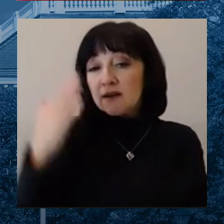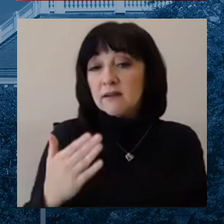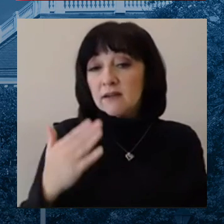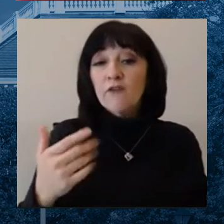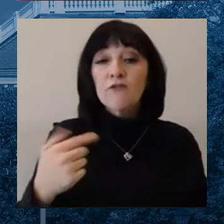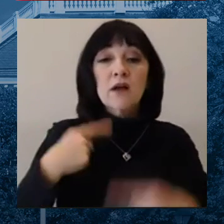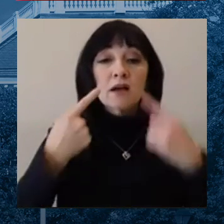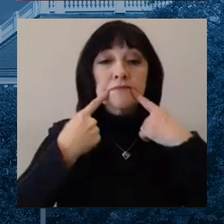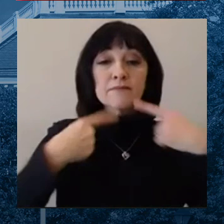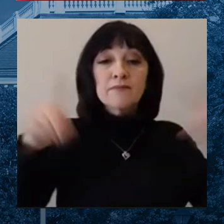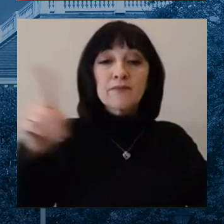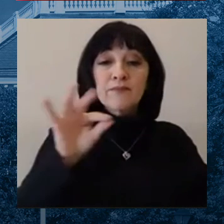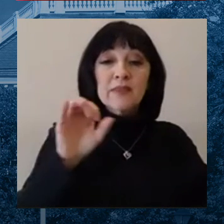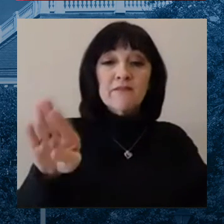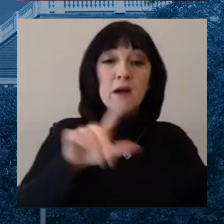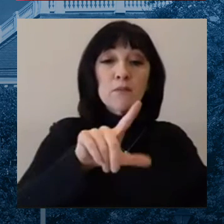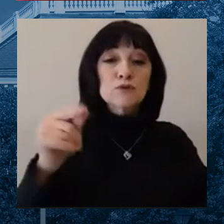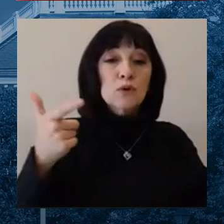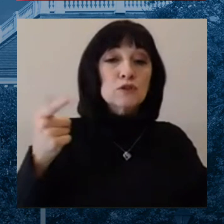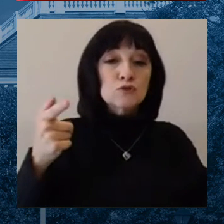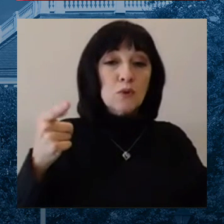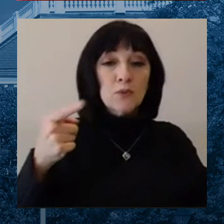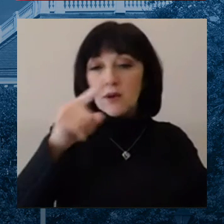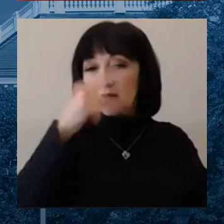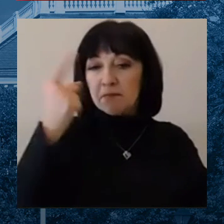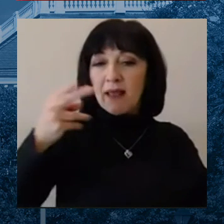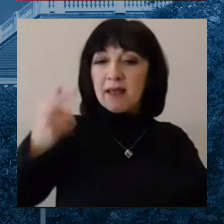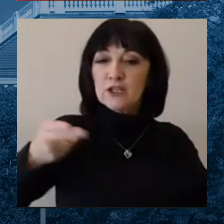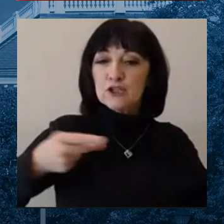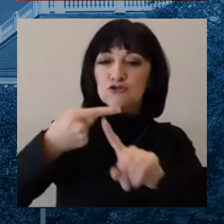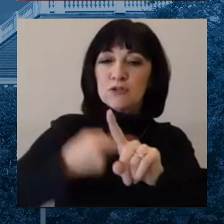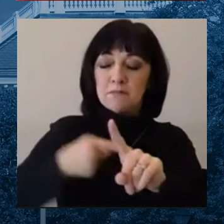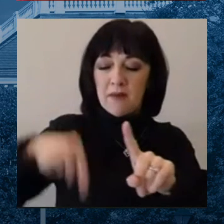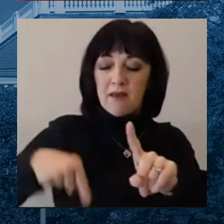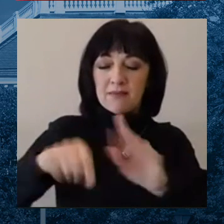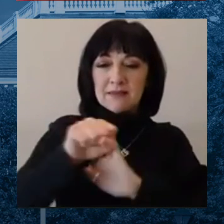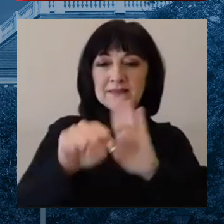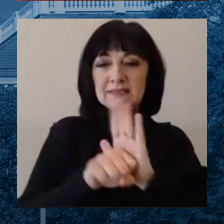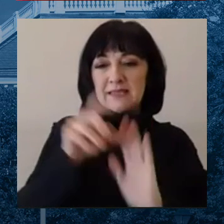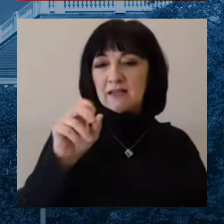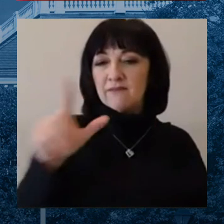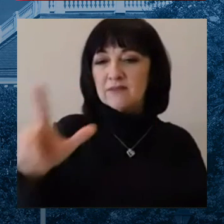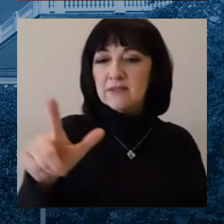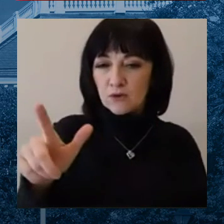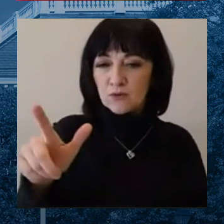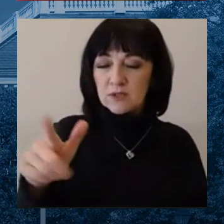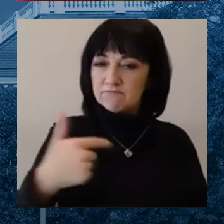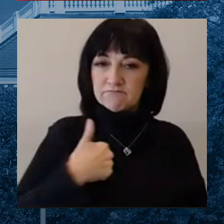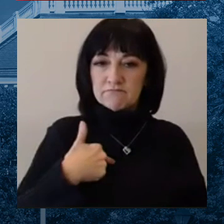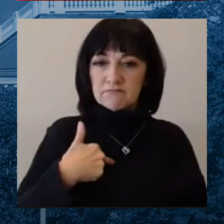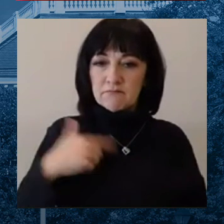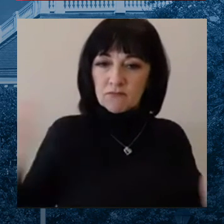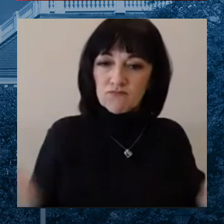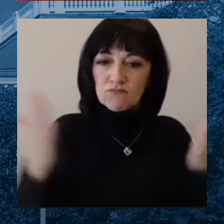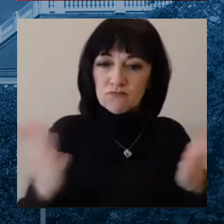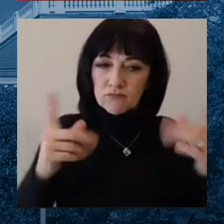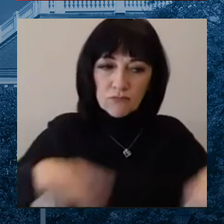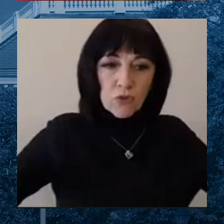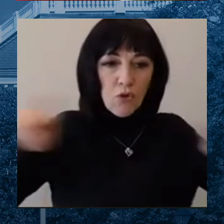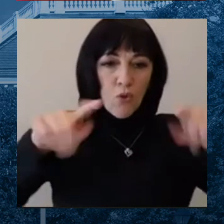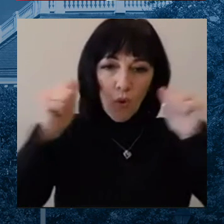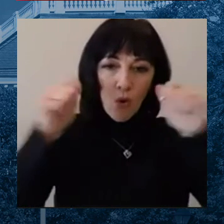February 2021 as Black History Month in the state of Delaware and urge all citizens to observe the month